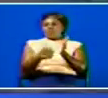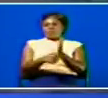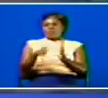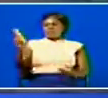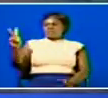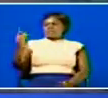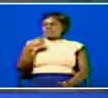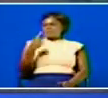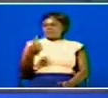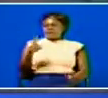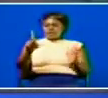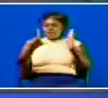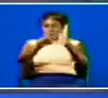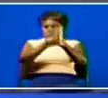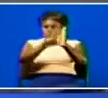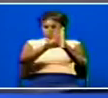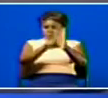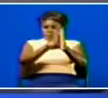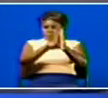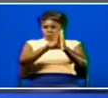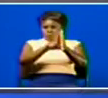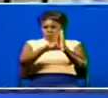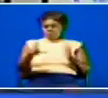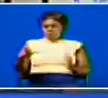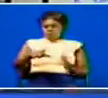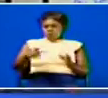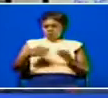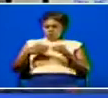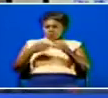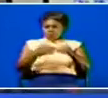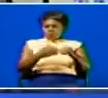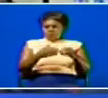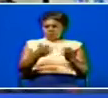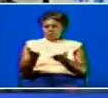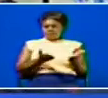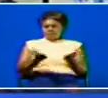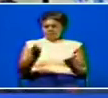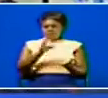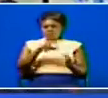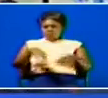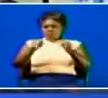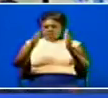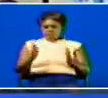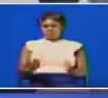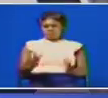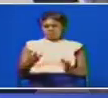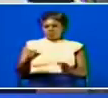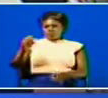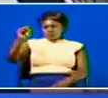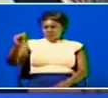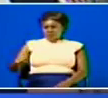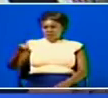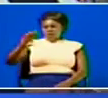was saying is that the law has taken us as far as the law can take us. Kriegler alihudumu kama mwenyekiti wa tume ya uchaguzi nchini Afrika